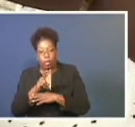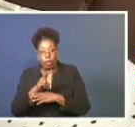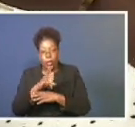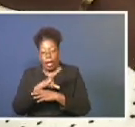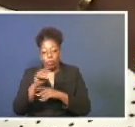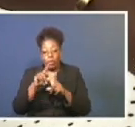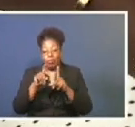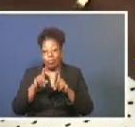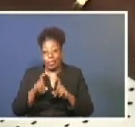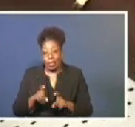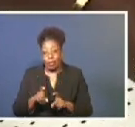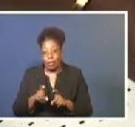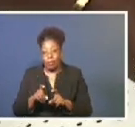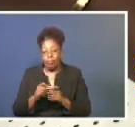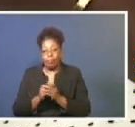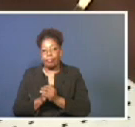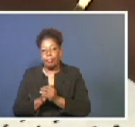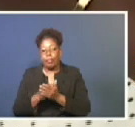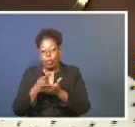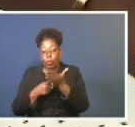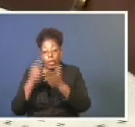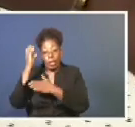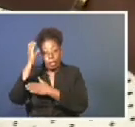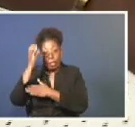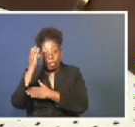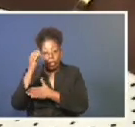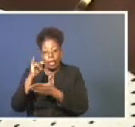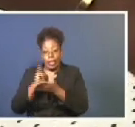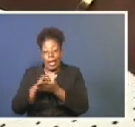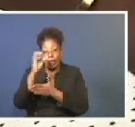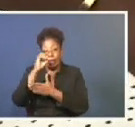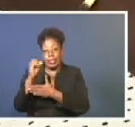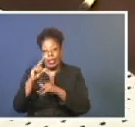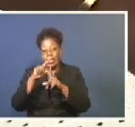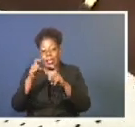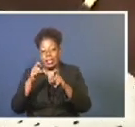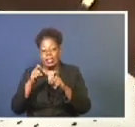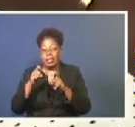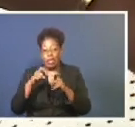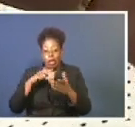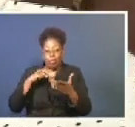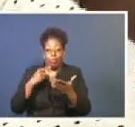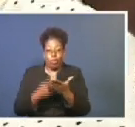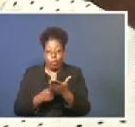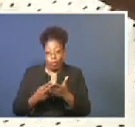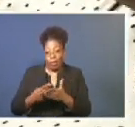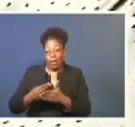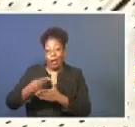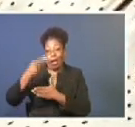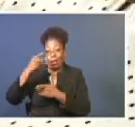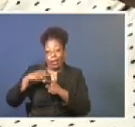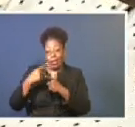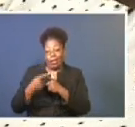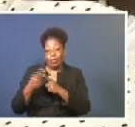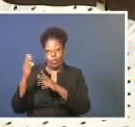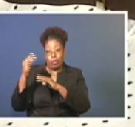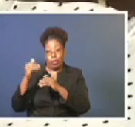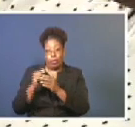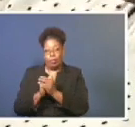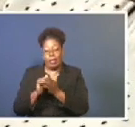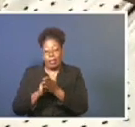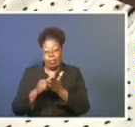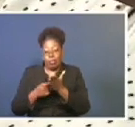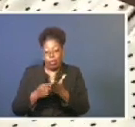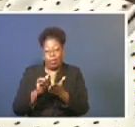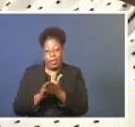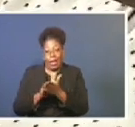amount of testing. What is concerning us is the percentage of testing is proving to be higher than we anticipate, which is an indication that